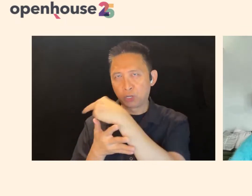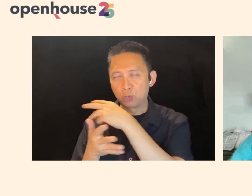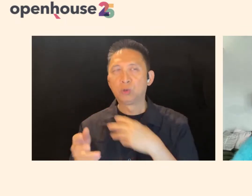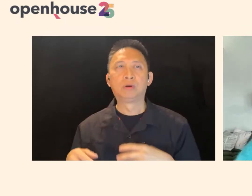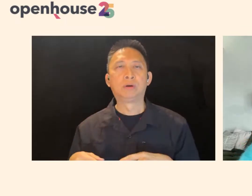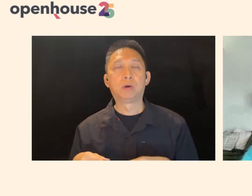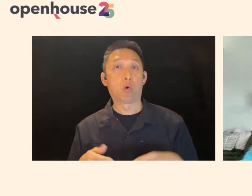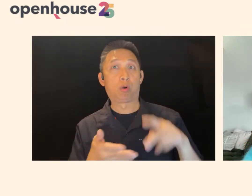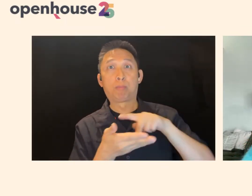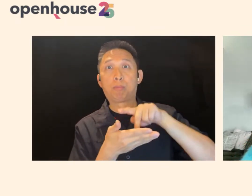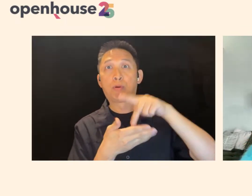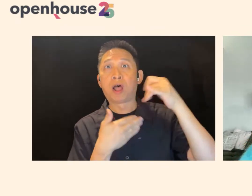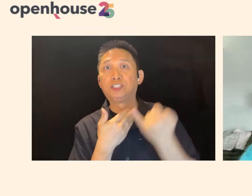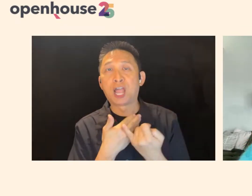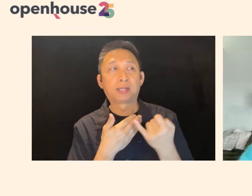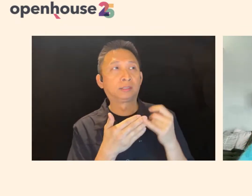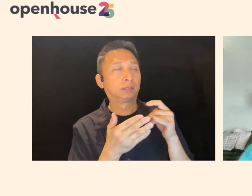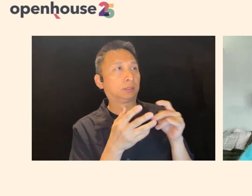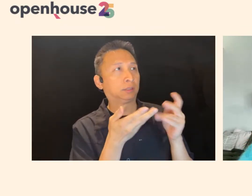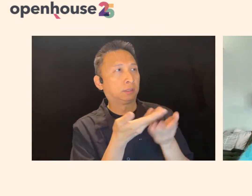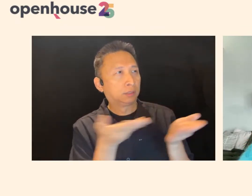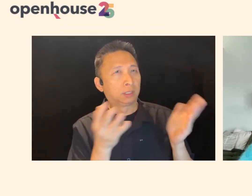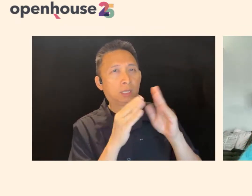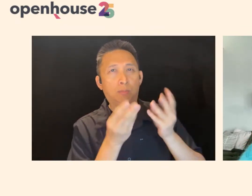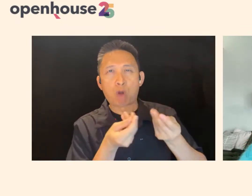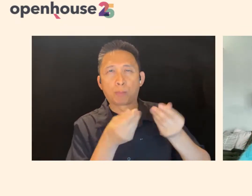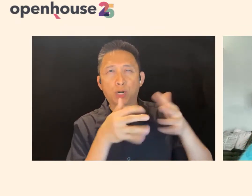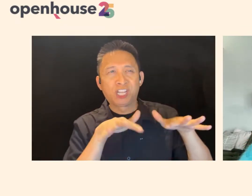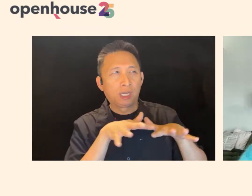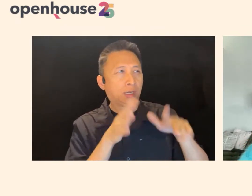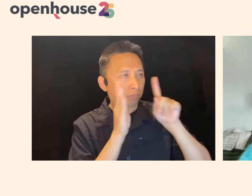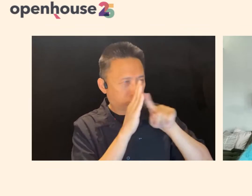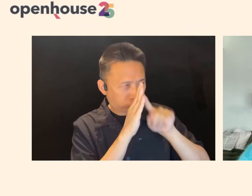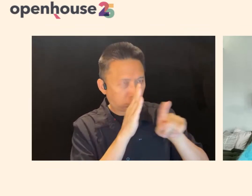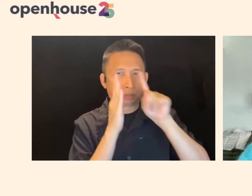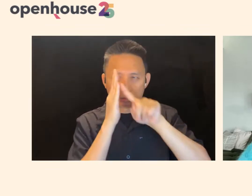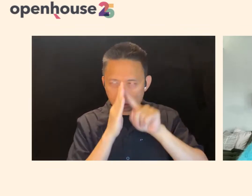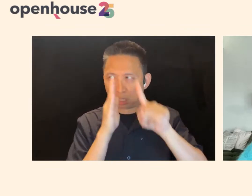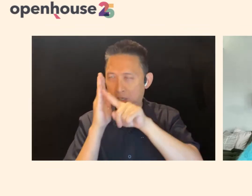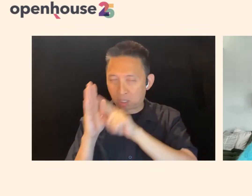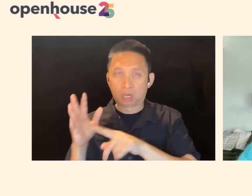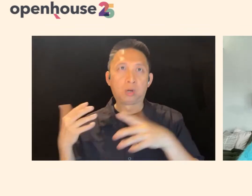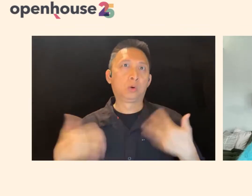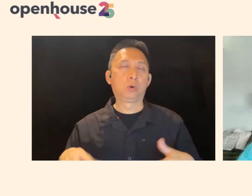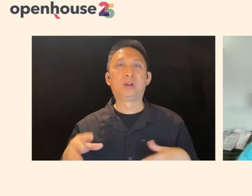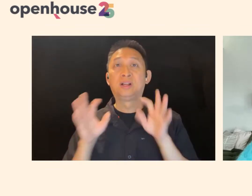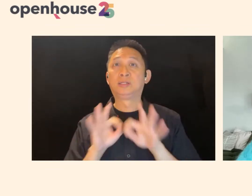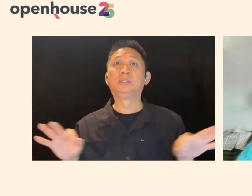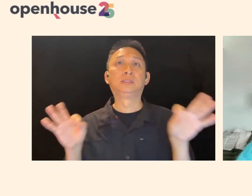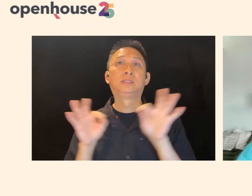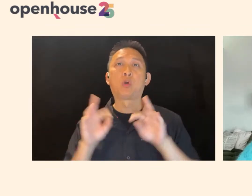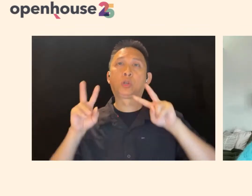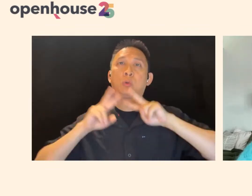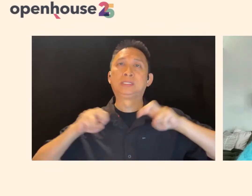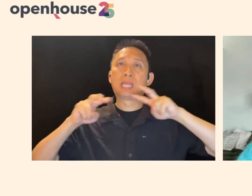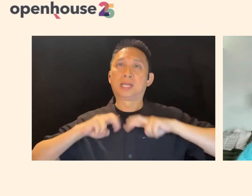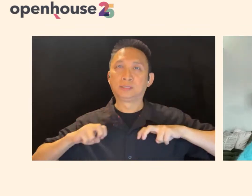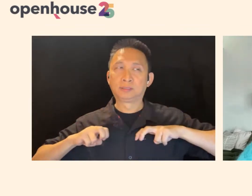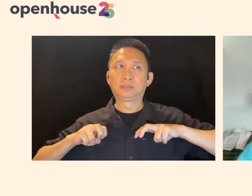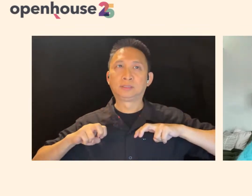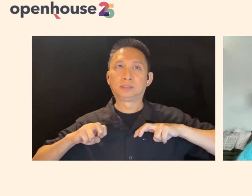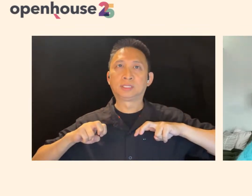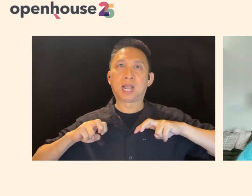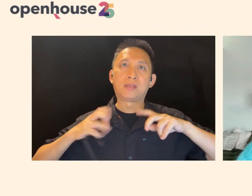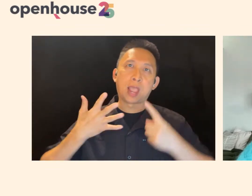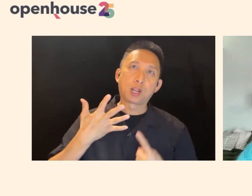project, it became really challenging to continue to assess and reassess. And what we had to